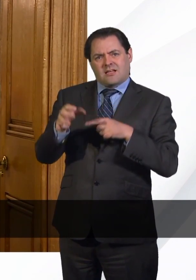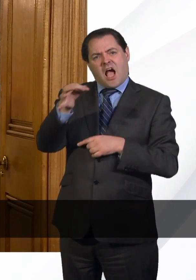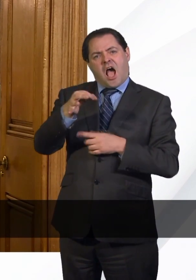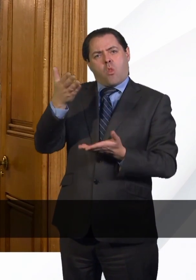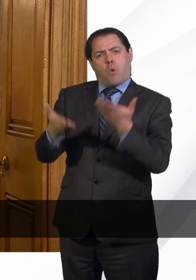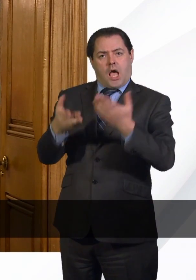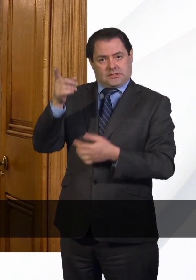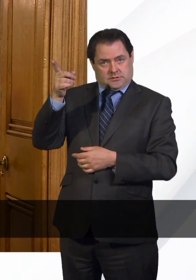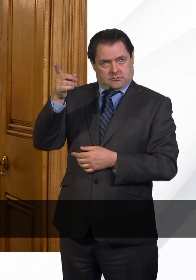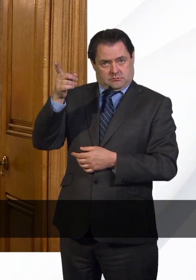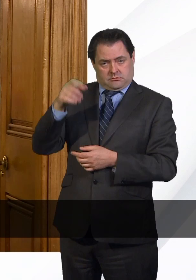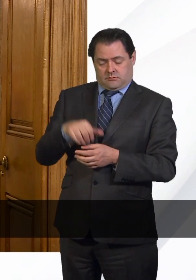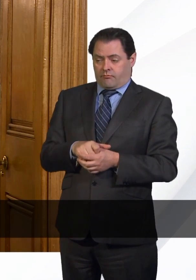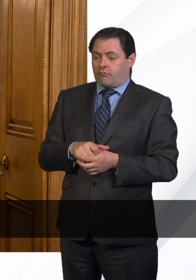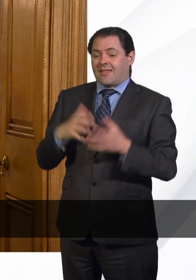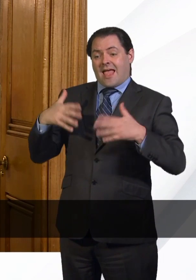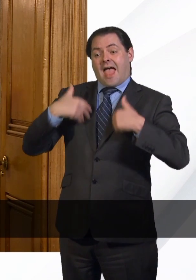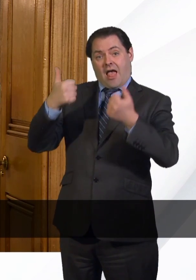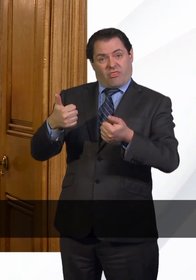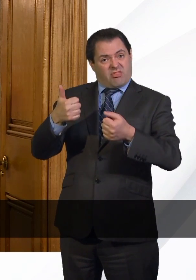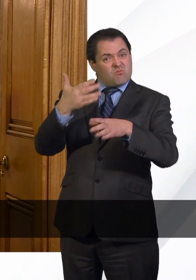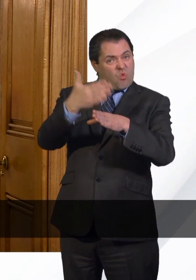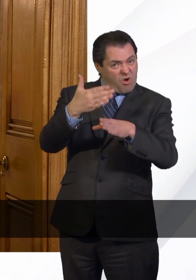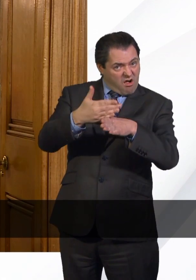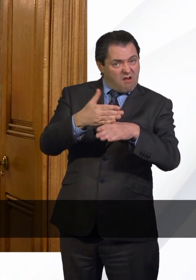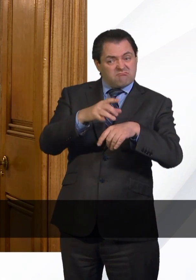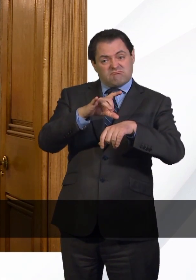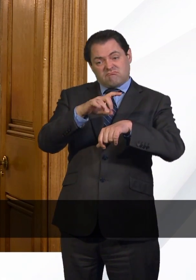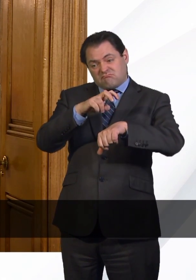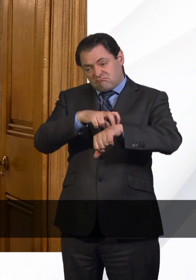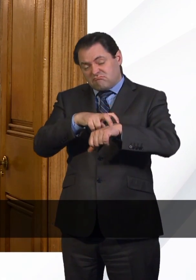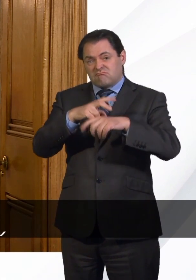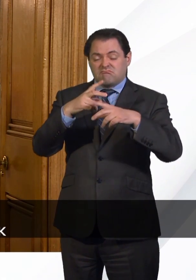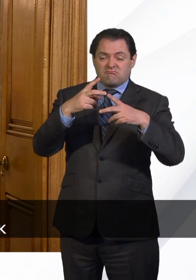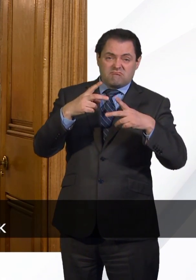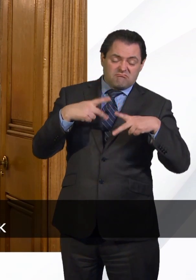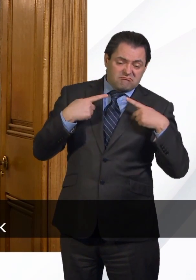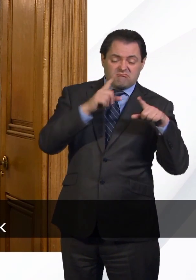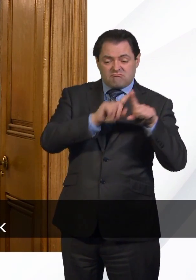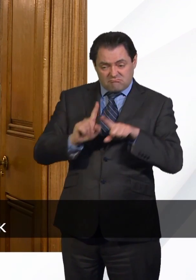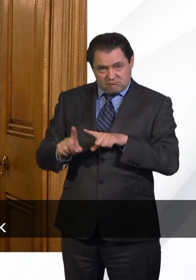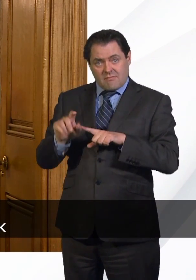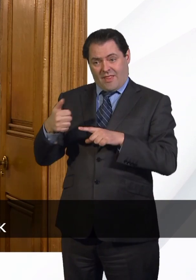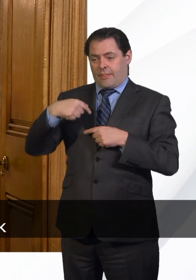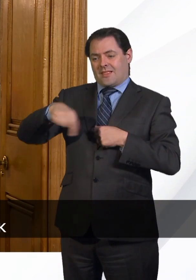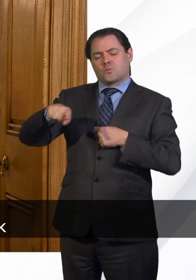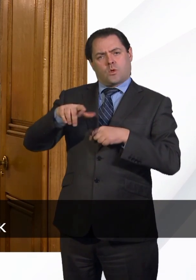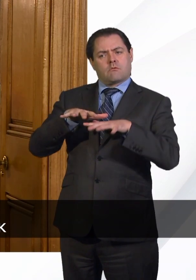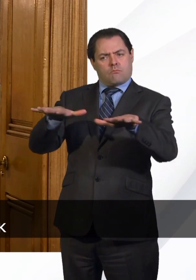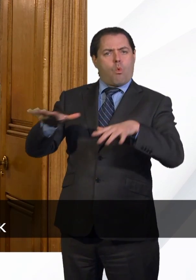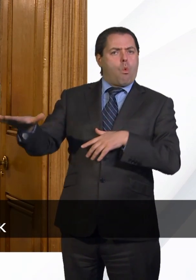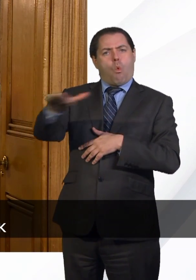Wight, starting with health professionals and rolling out this week to all citizens. I'm grateful to the